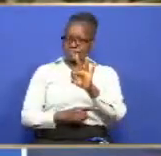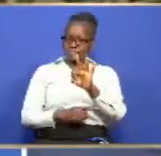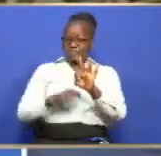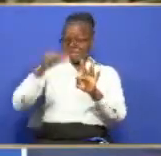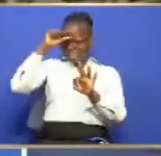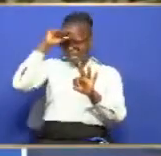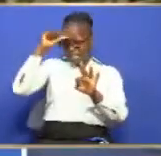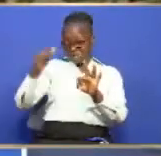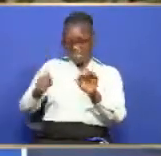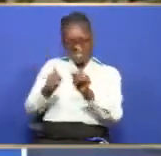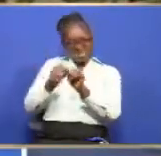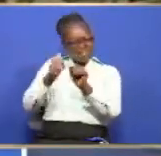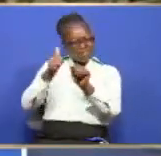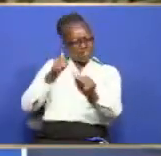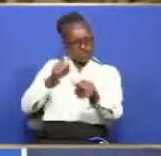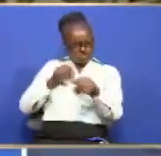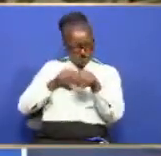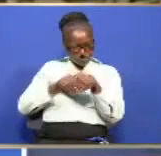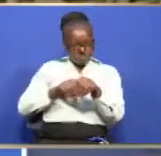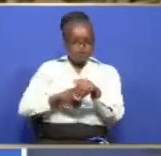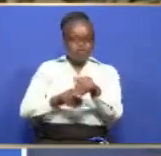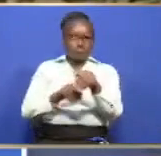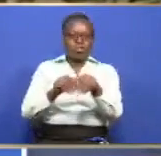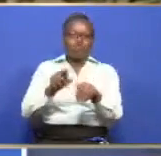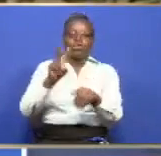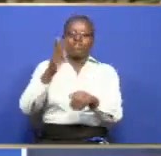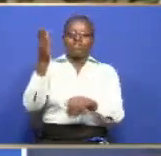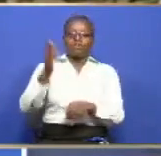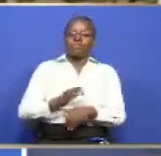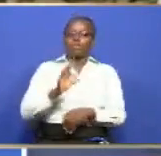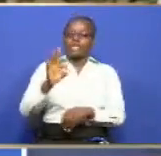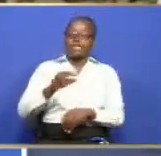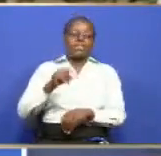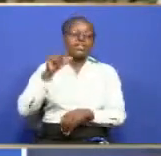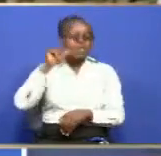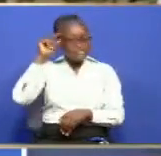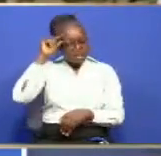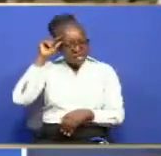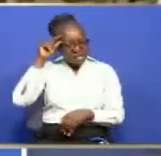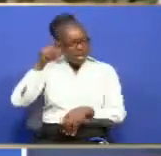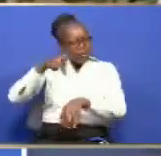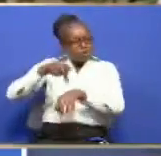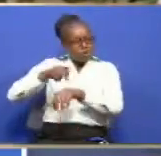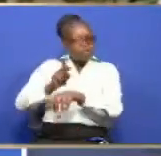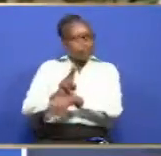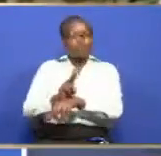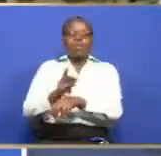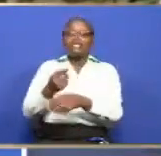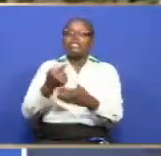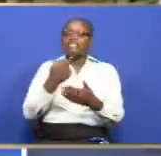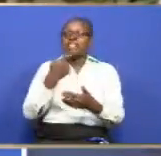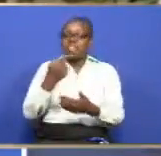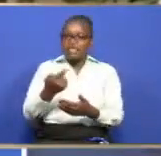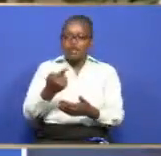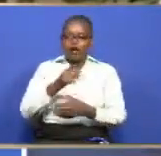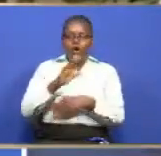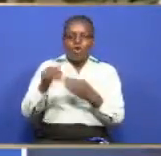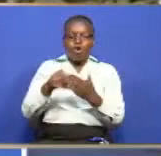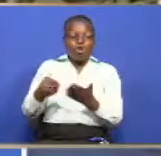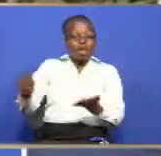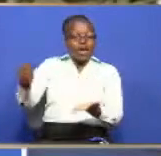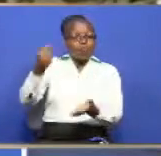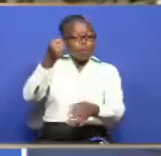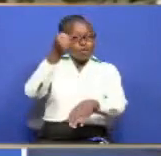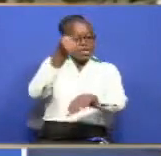to abide or adhere to the two-thirds gender principle, which requires that all appointive